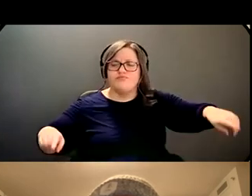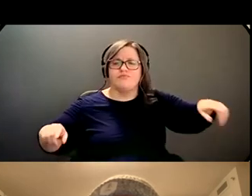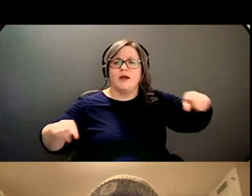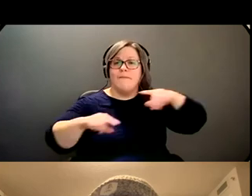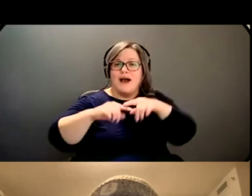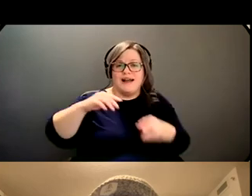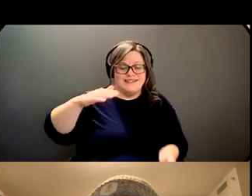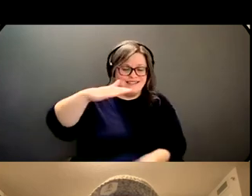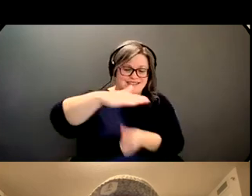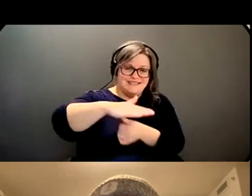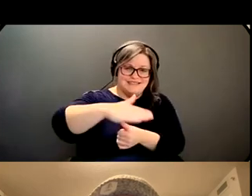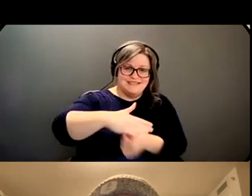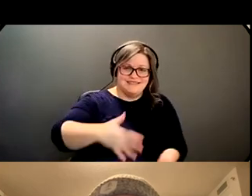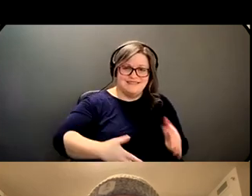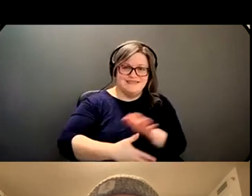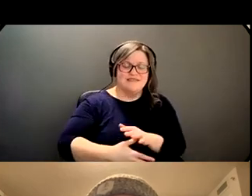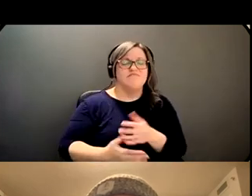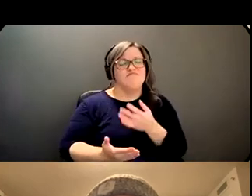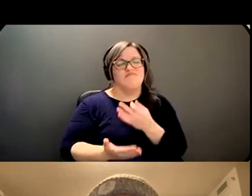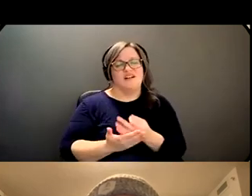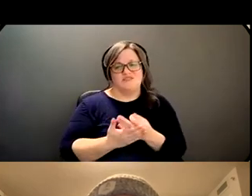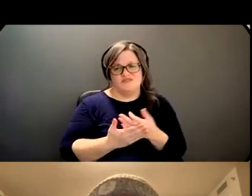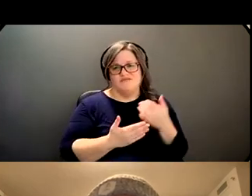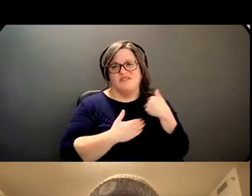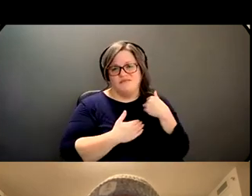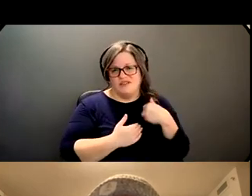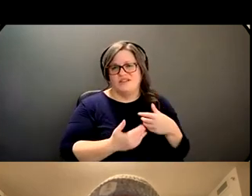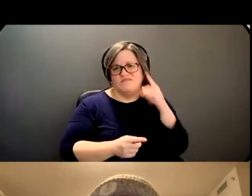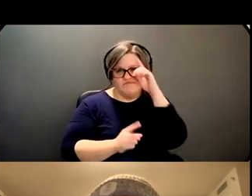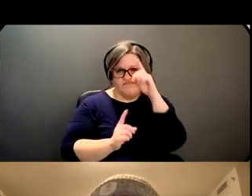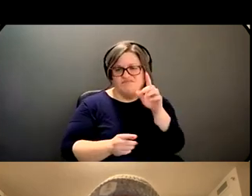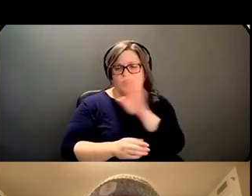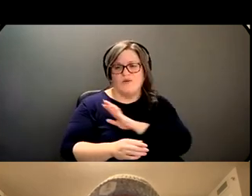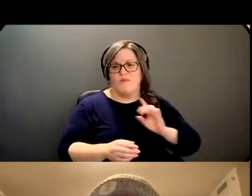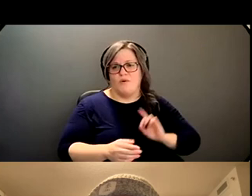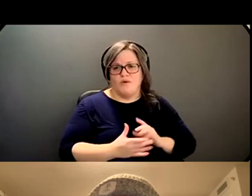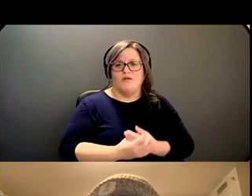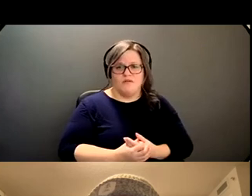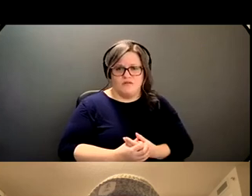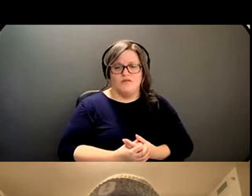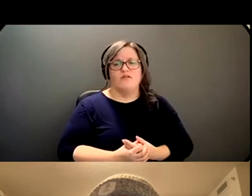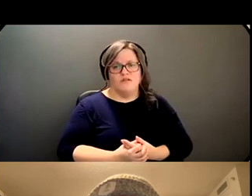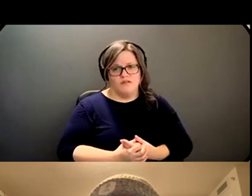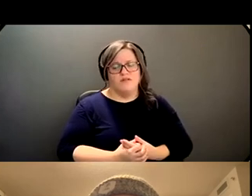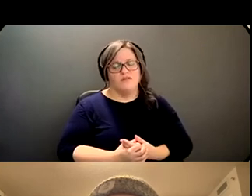financial accountability. You know, yeah, but they can't be compensated monetarily. And that's a big